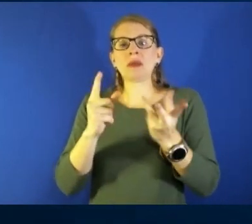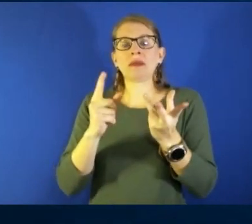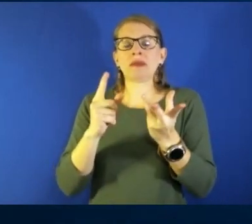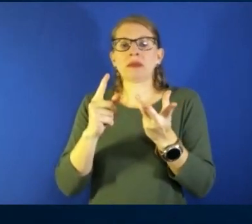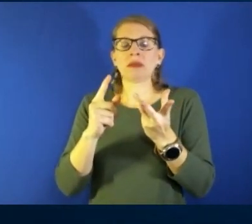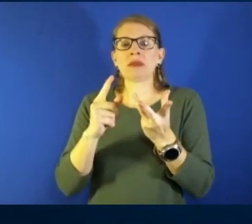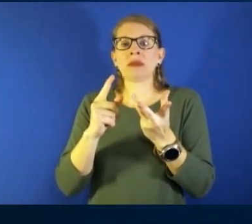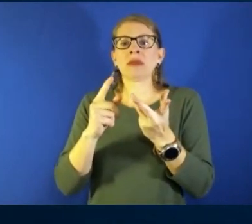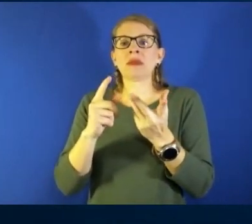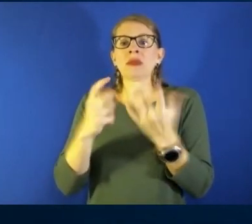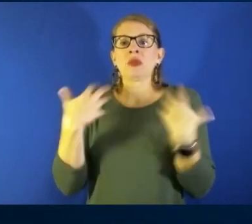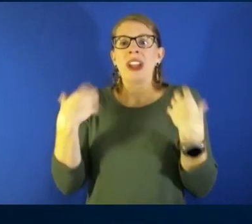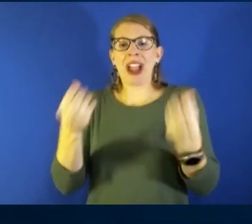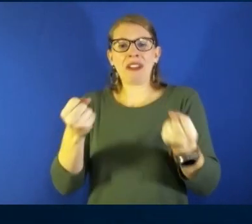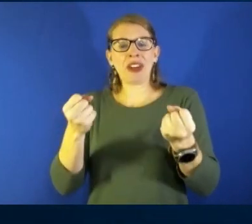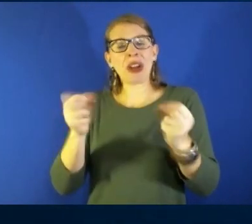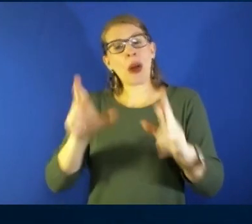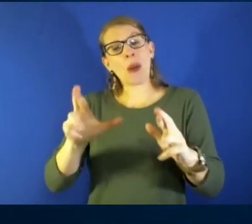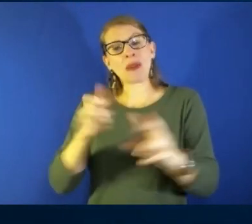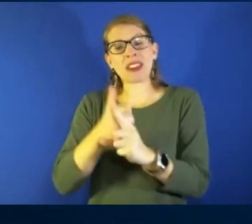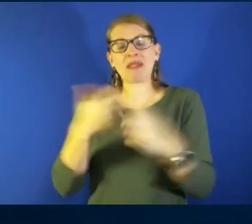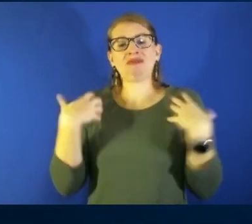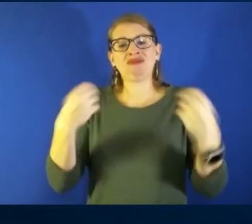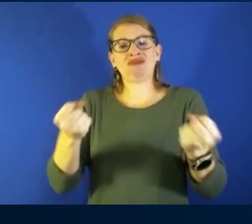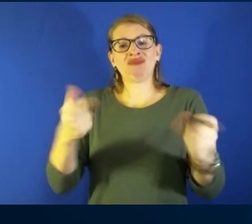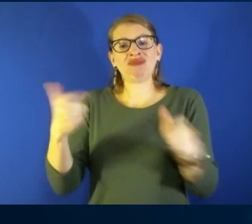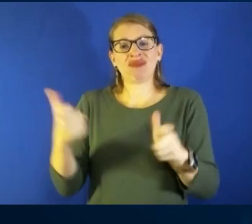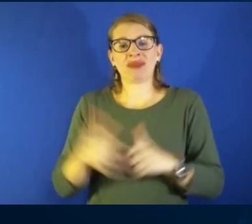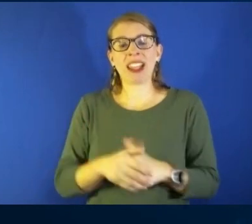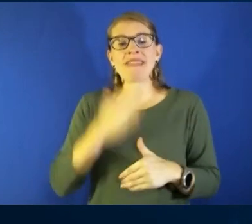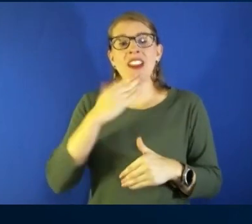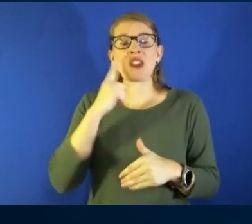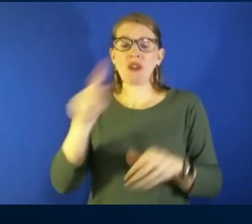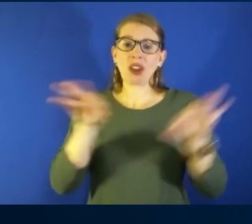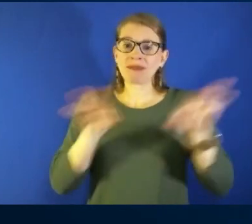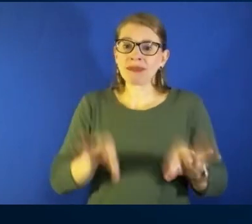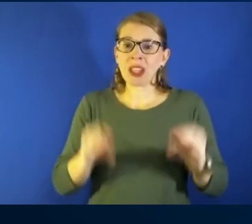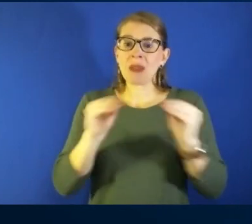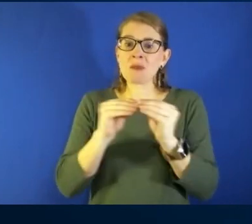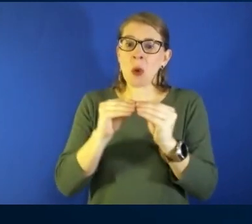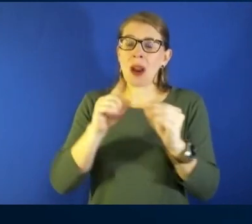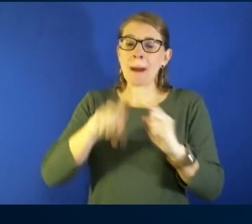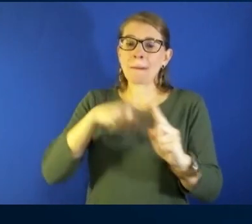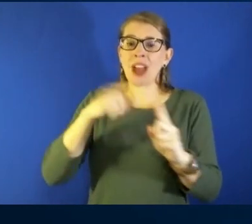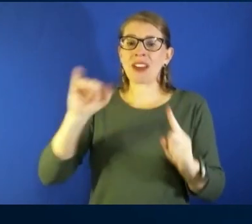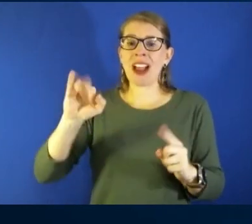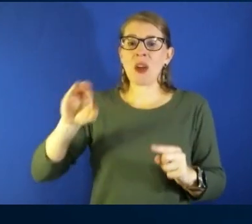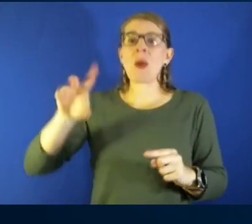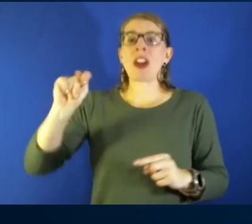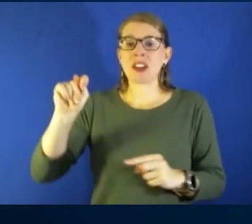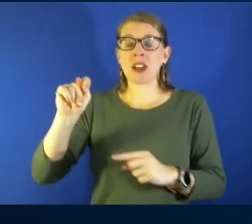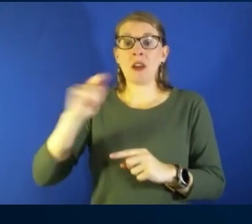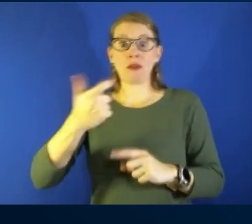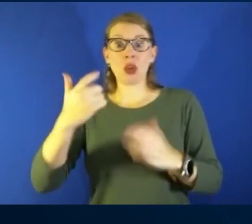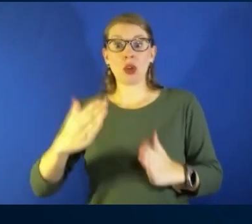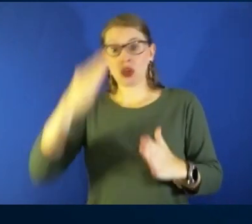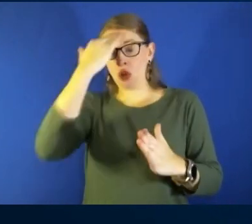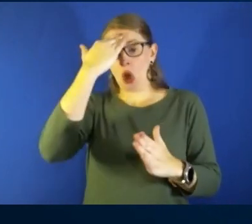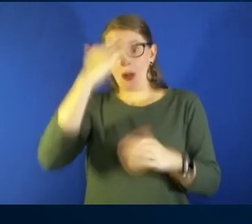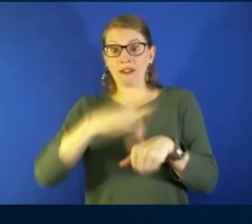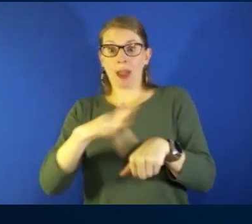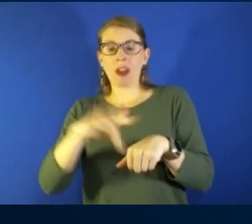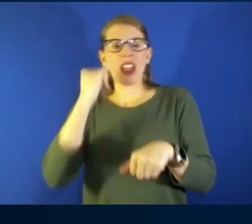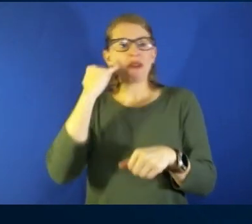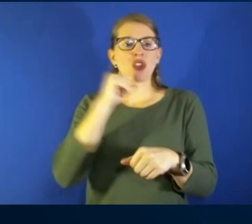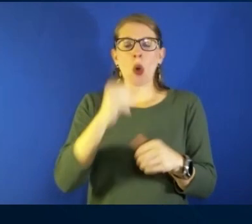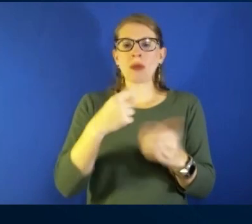And thanks for just talking more about this today, this IORT, and just letting our viewers know that this is available. I think if we don't talk about these treatments,